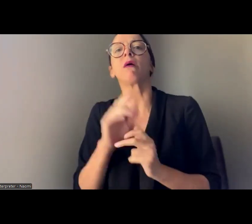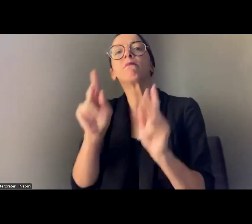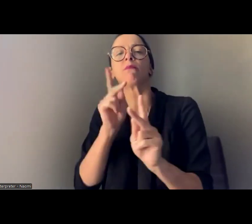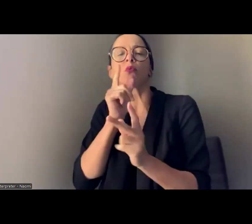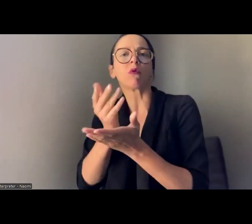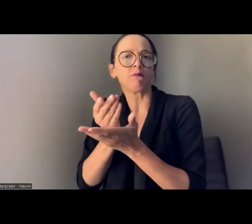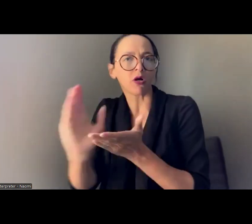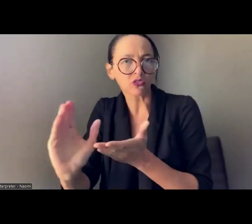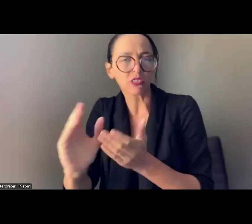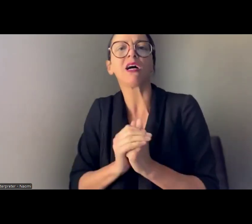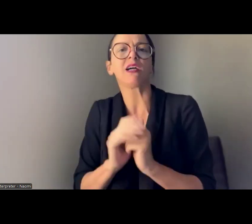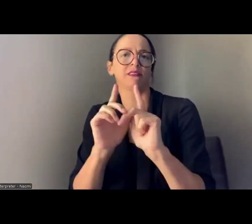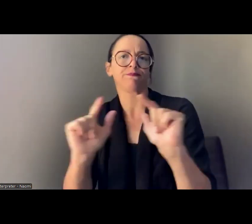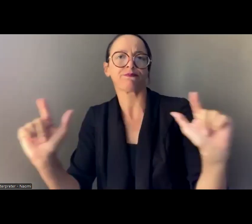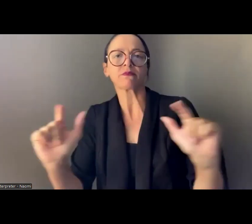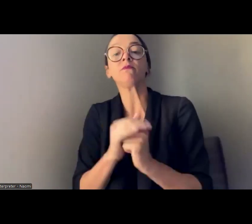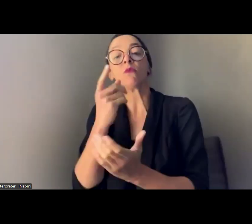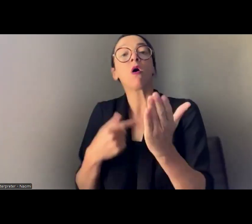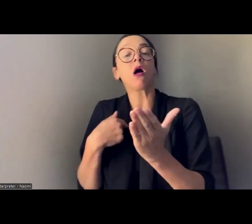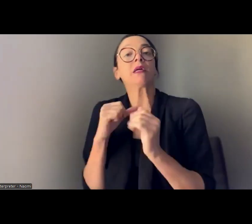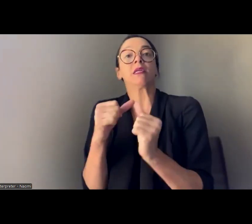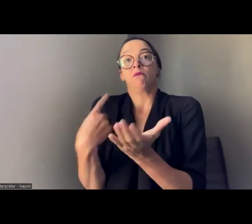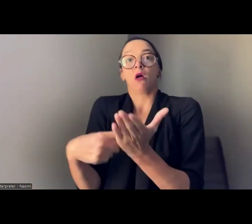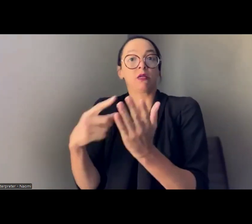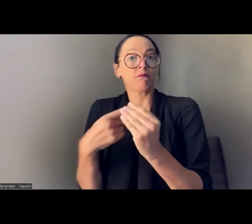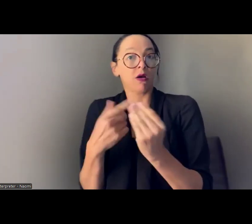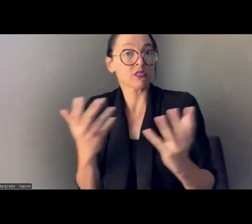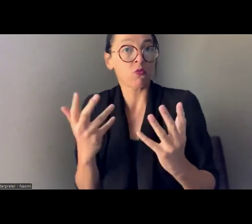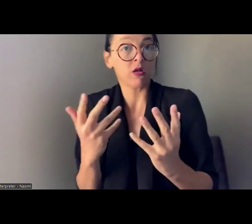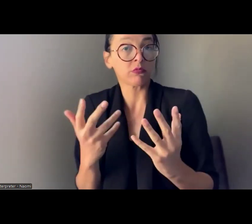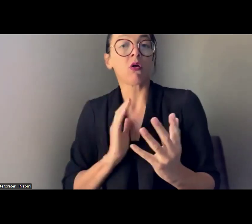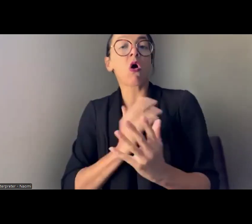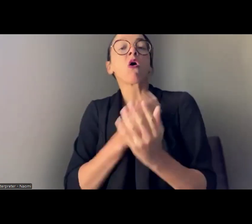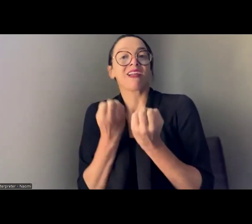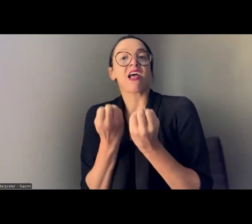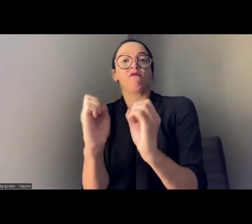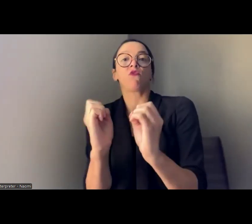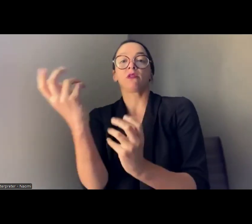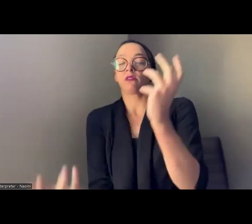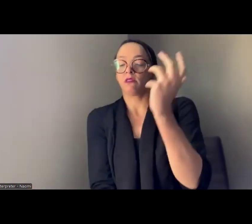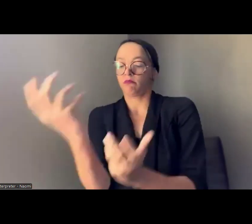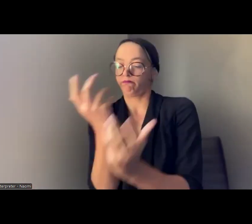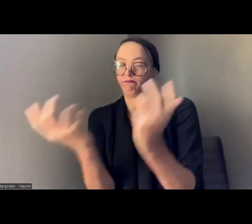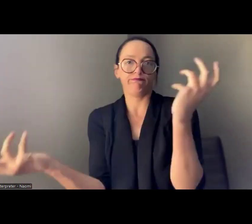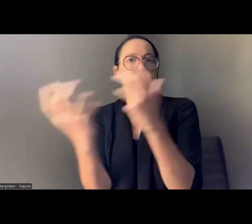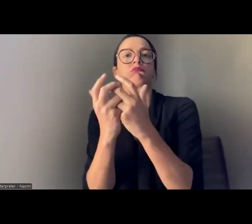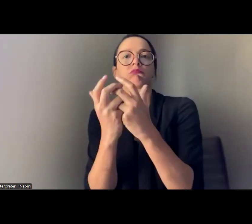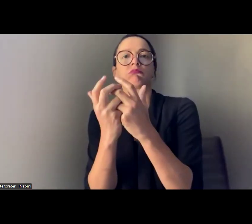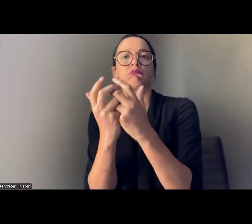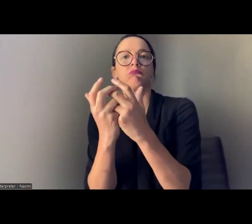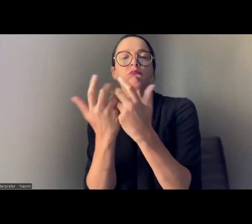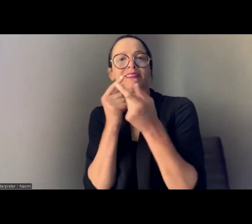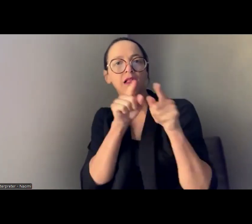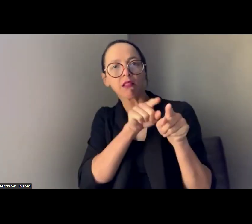we keep talking about is alignment of effort. And so also social determinants of health,